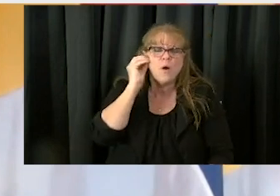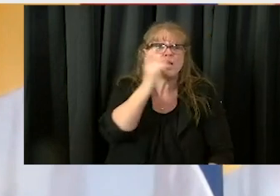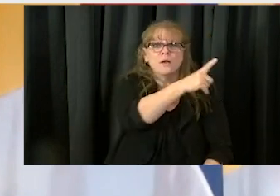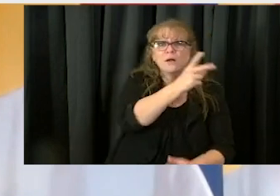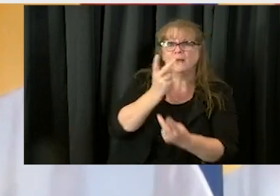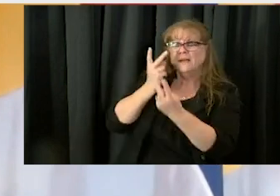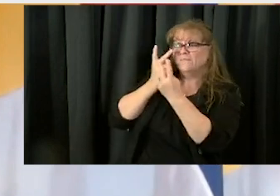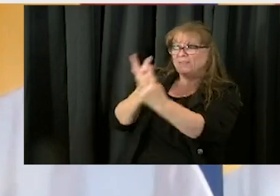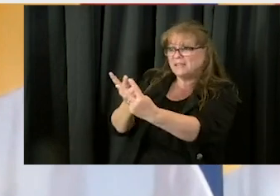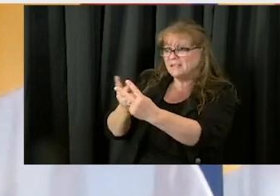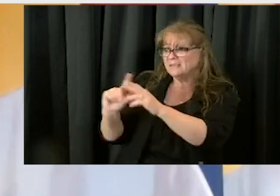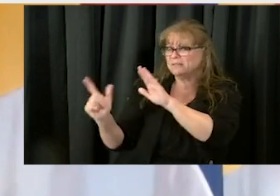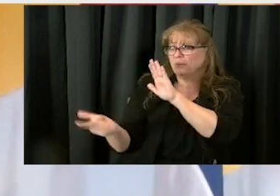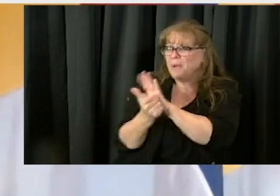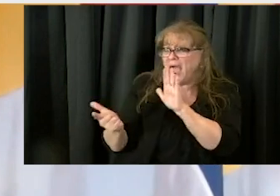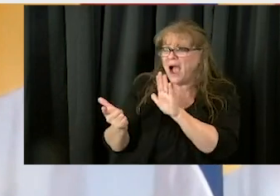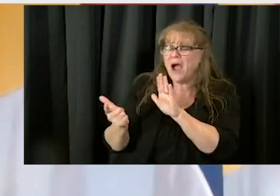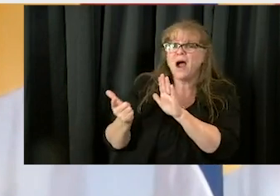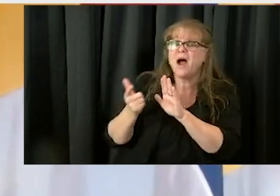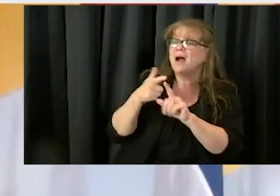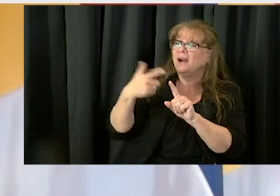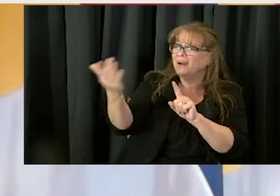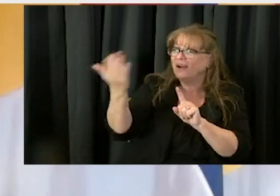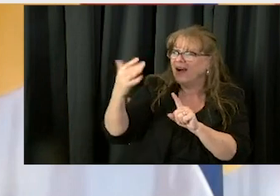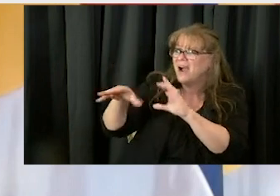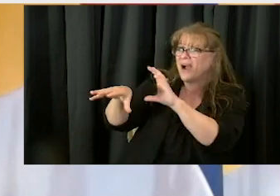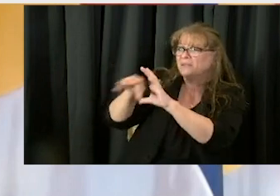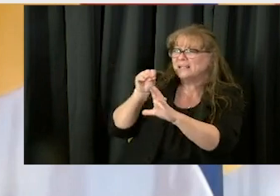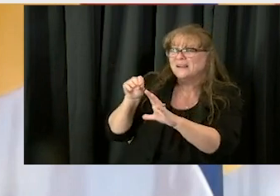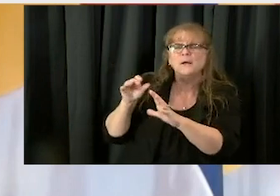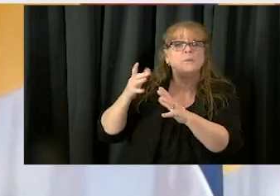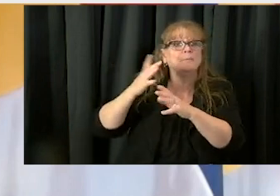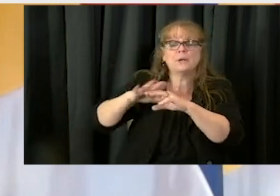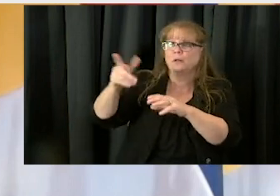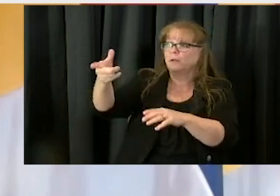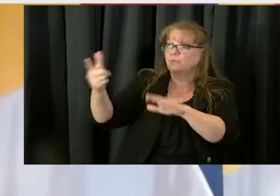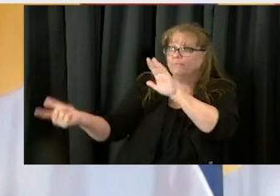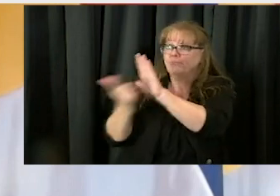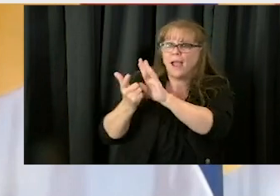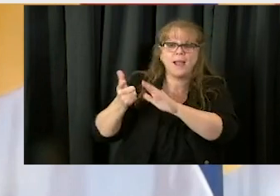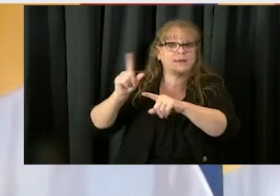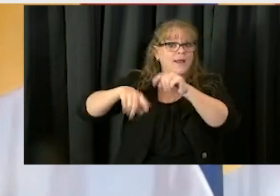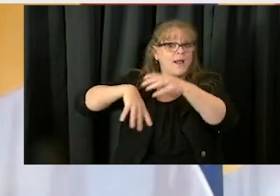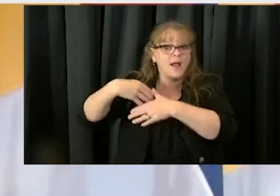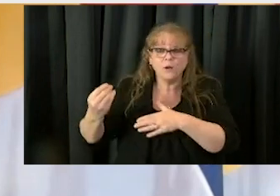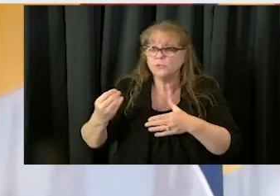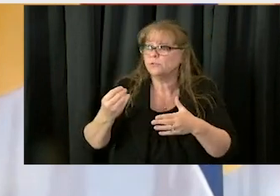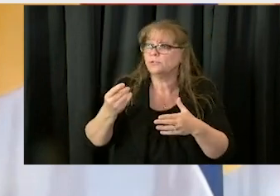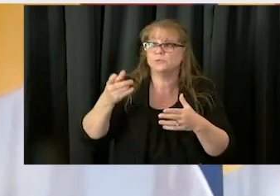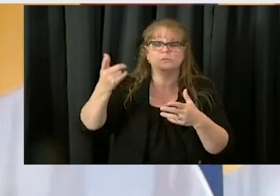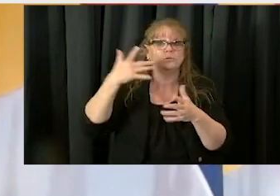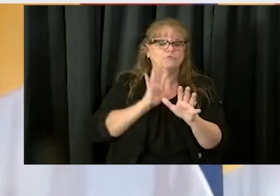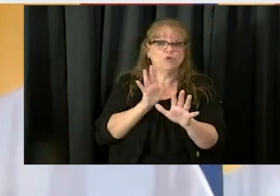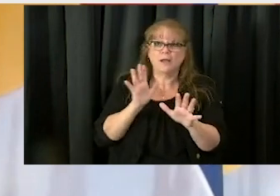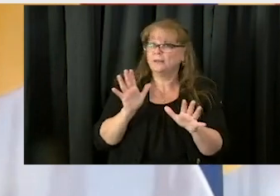their friends and movie night. So there's been so much loss: